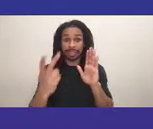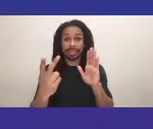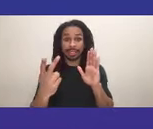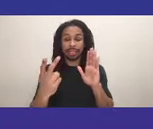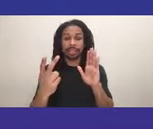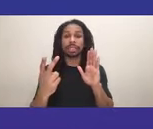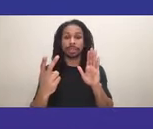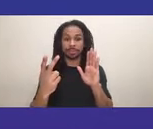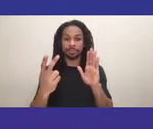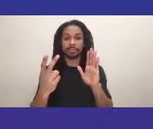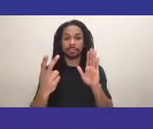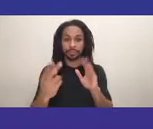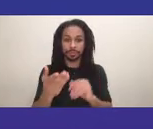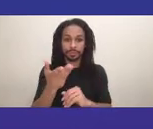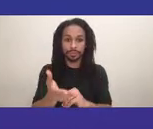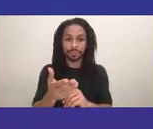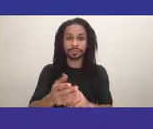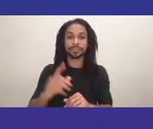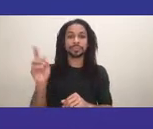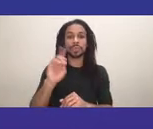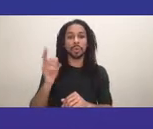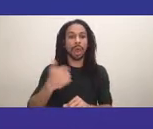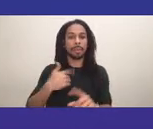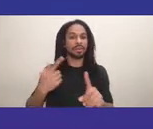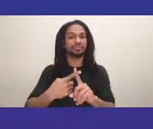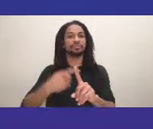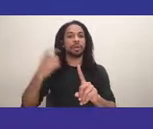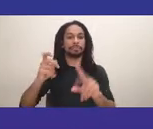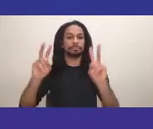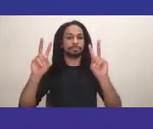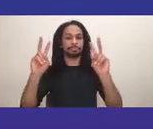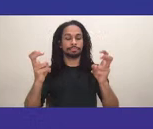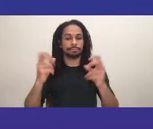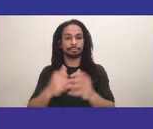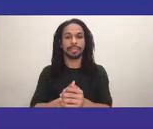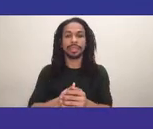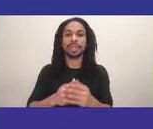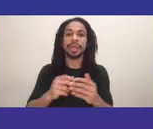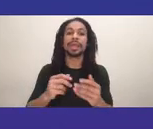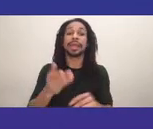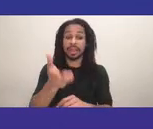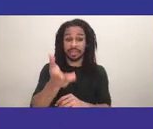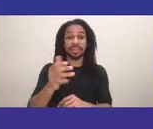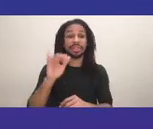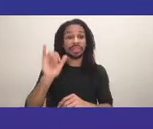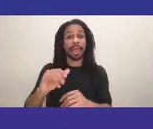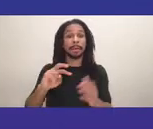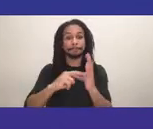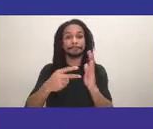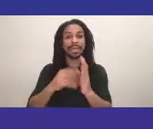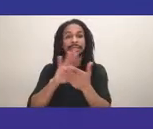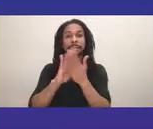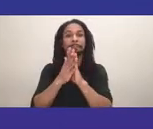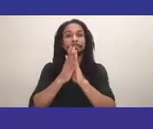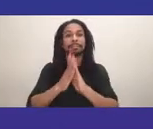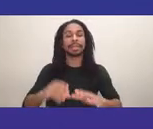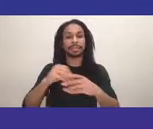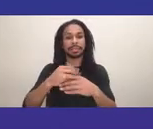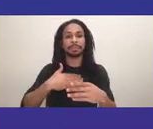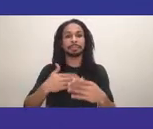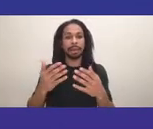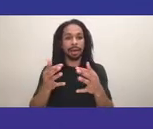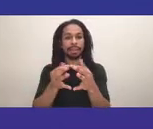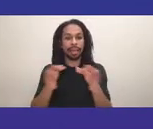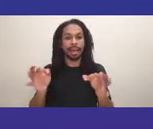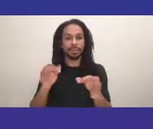that says Willen Gunte Wakam. This means peace in my language. I have this tattoo for many